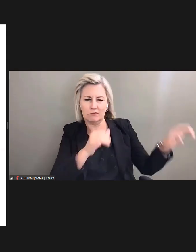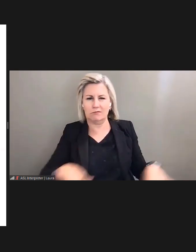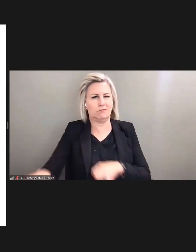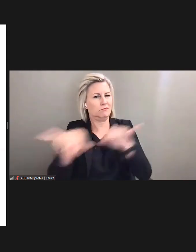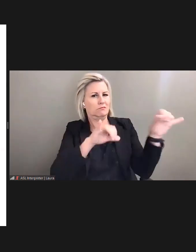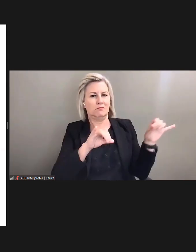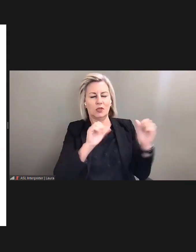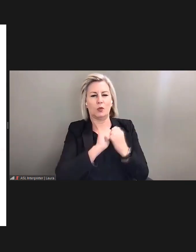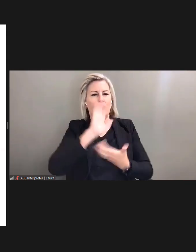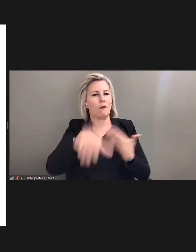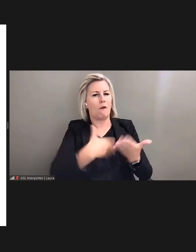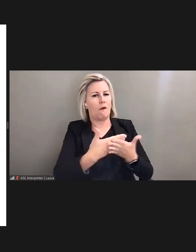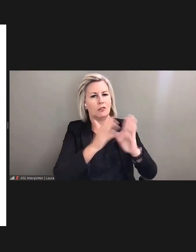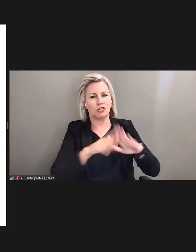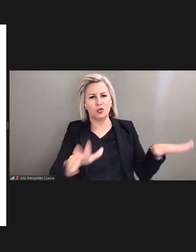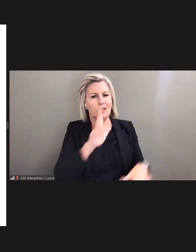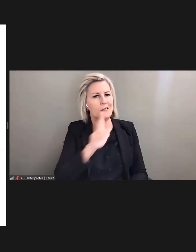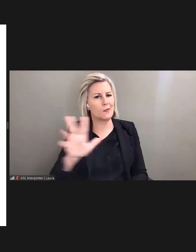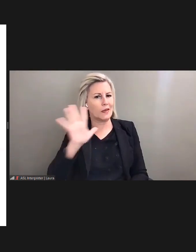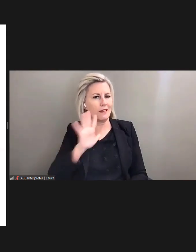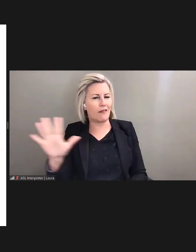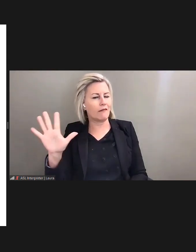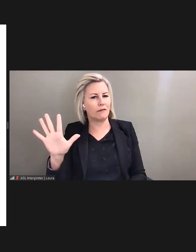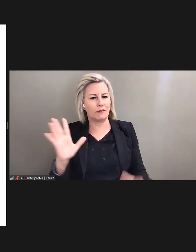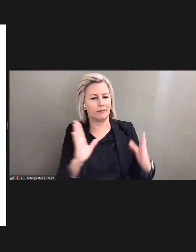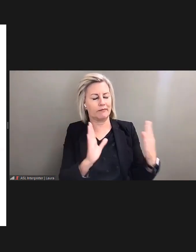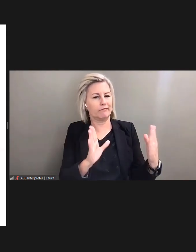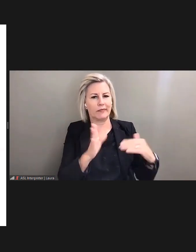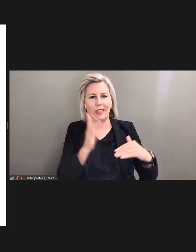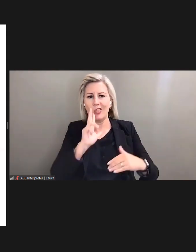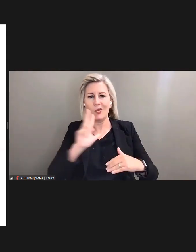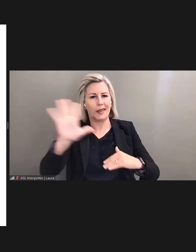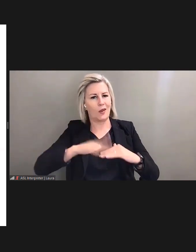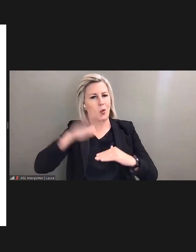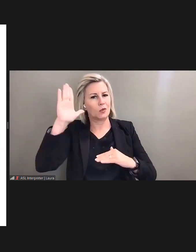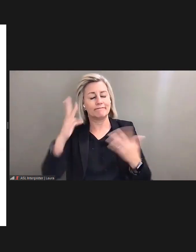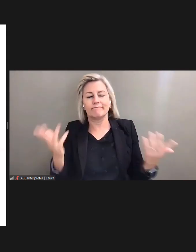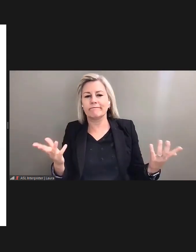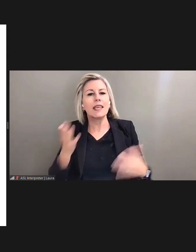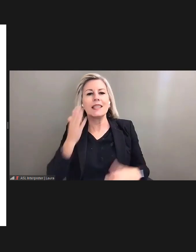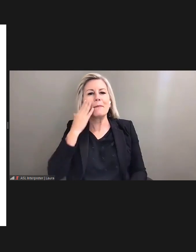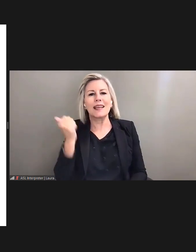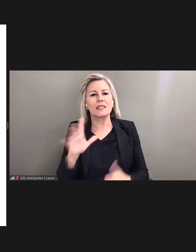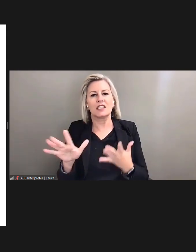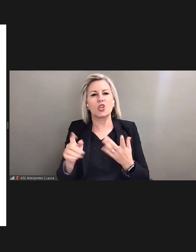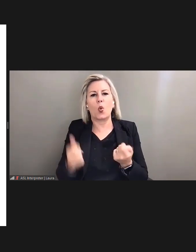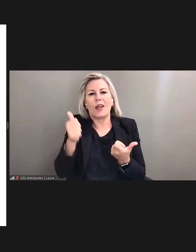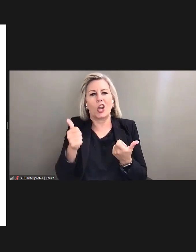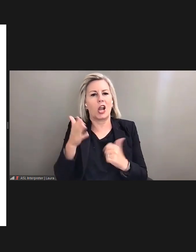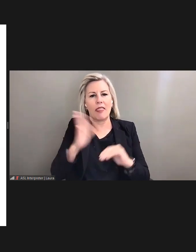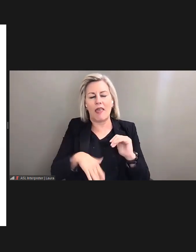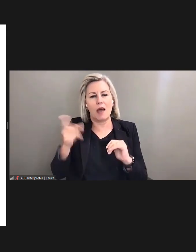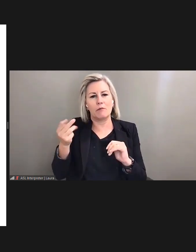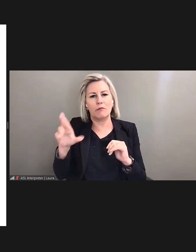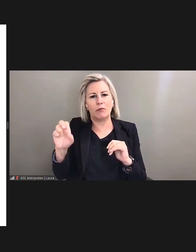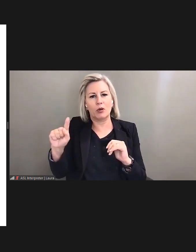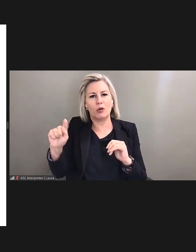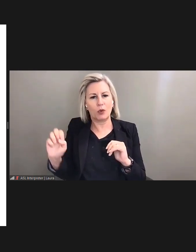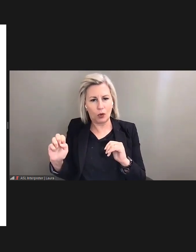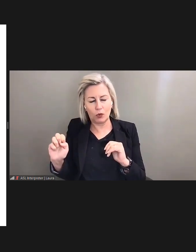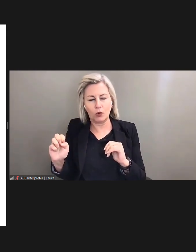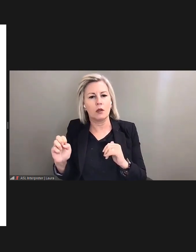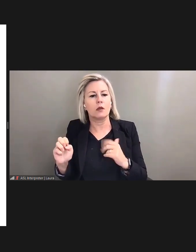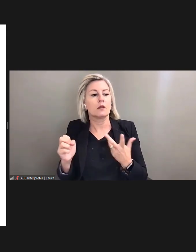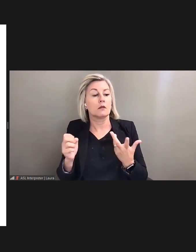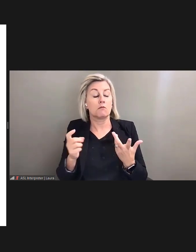with all children 3 years of age and older. And it's because it's quicker than pure tone screening, both to learn